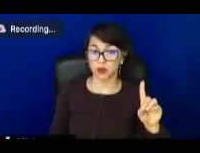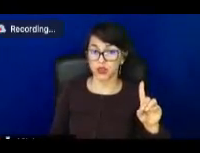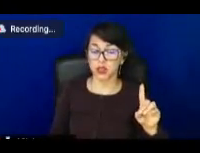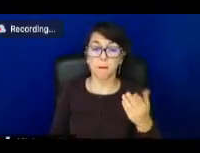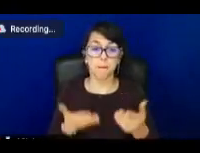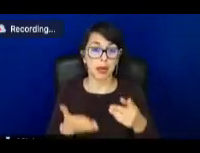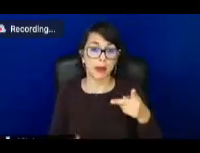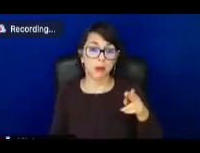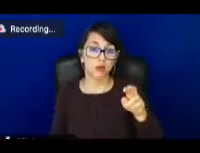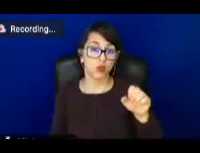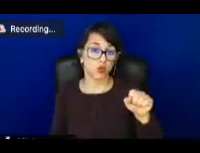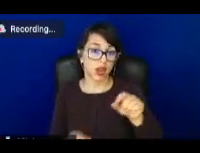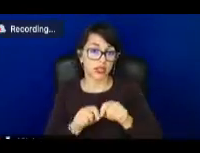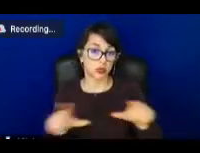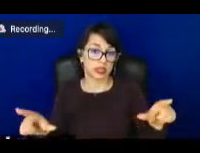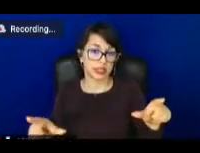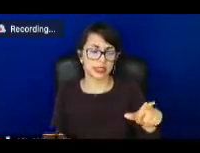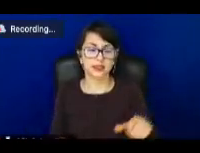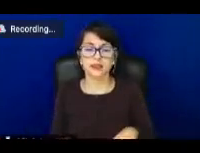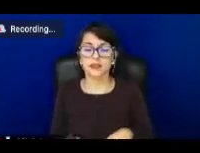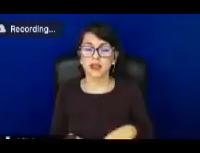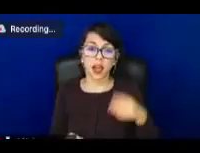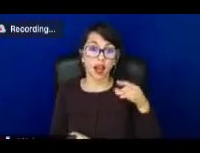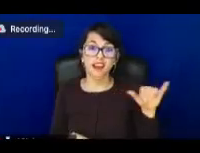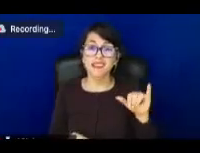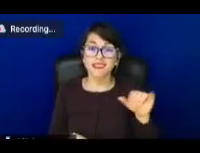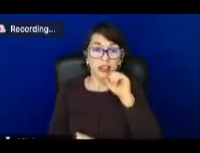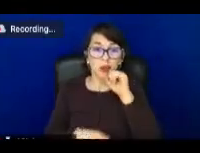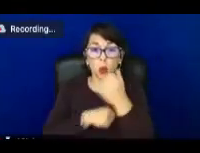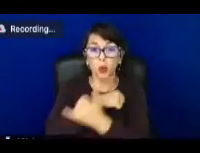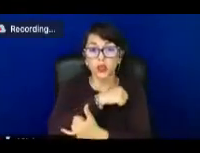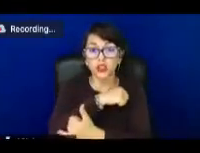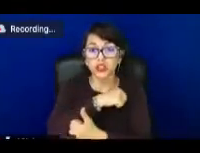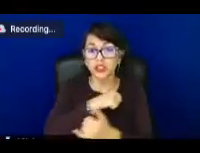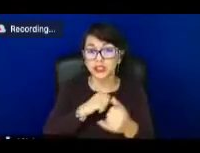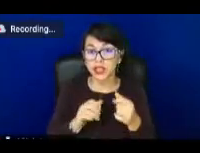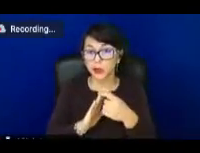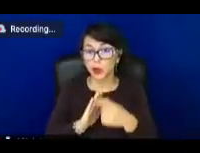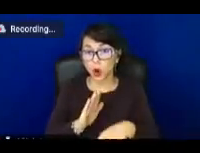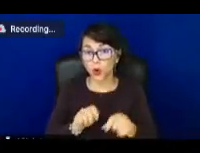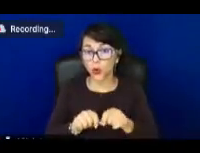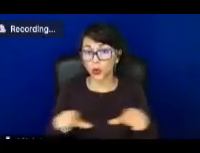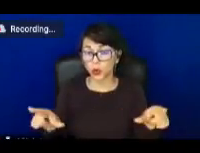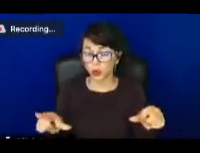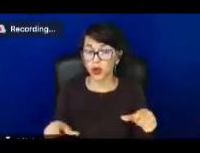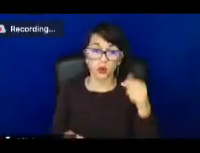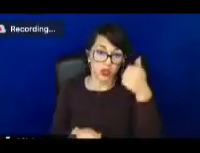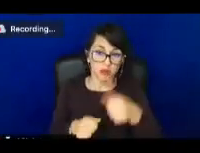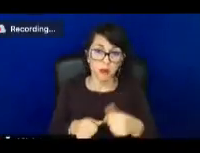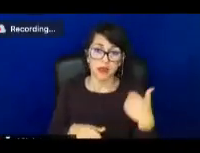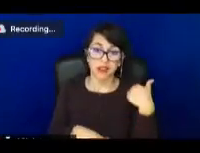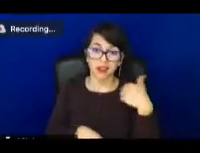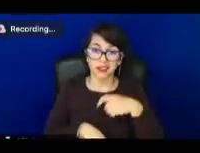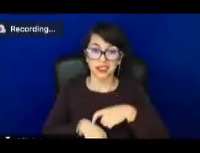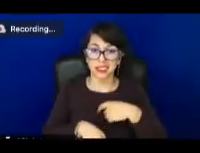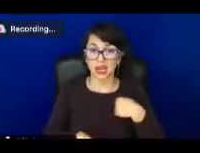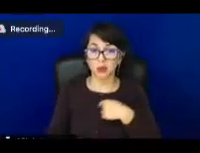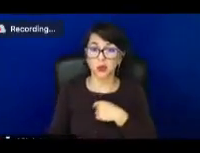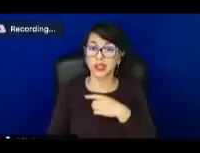we, similar to the Orange County article that came out, last meeting, last time we were